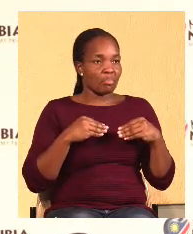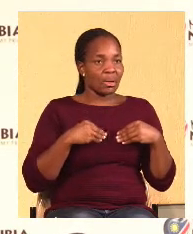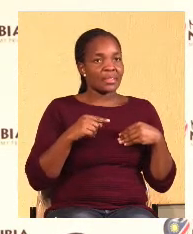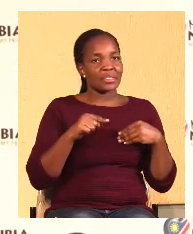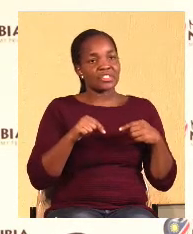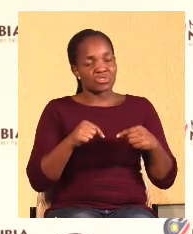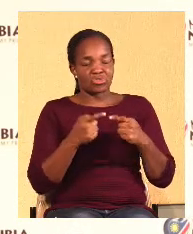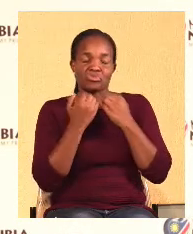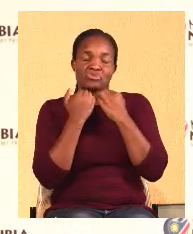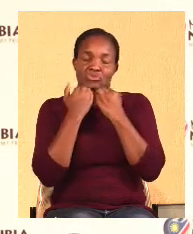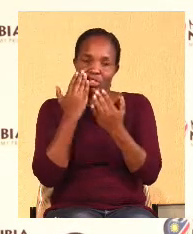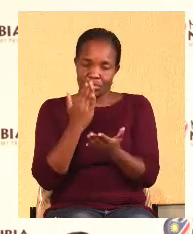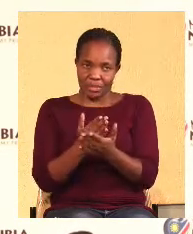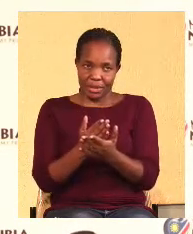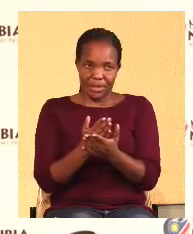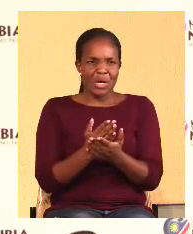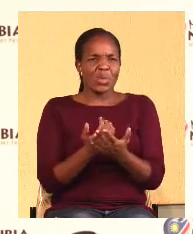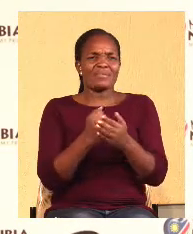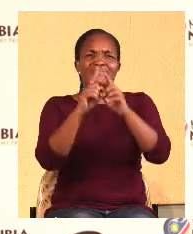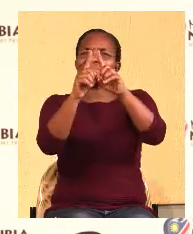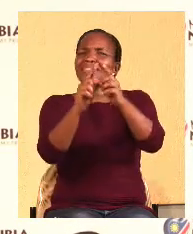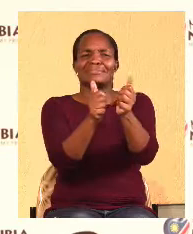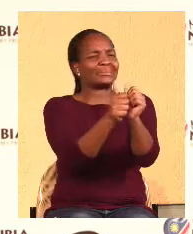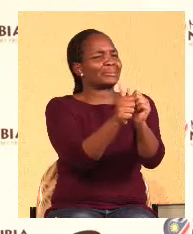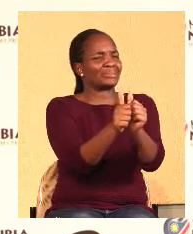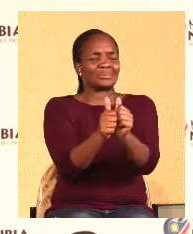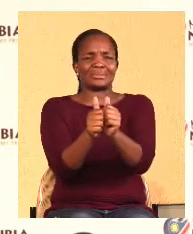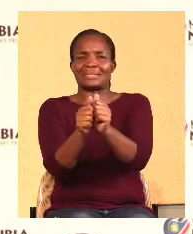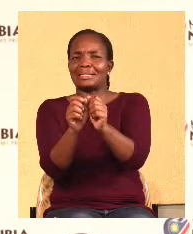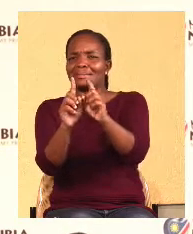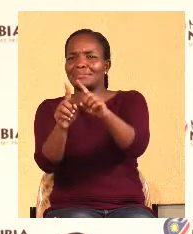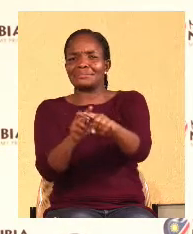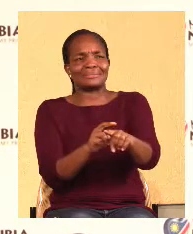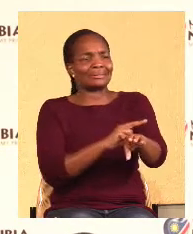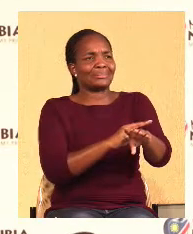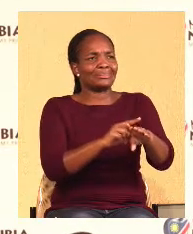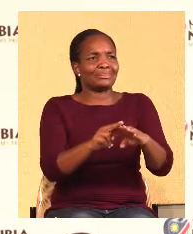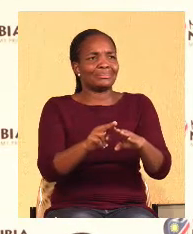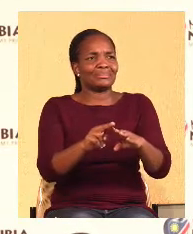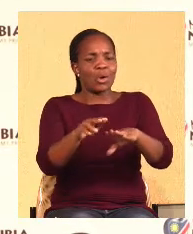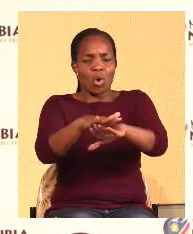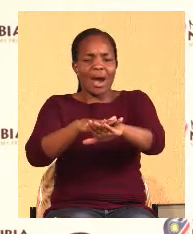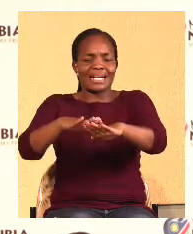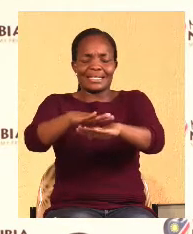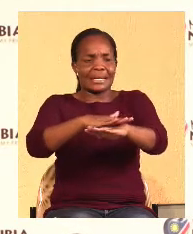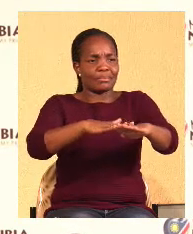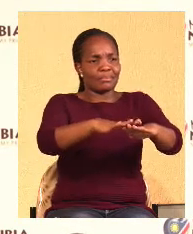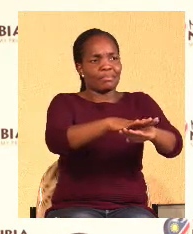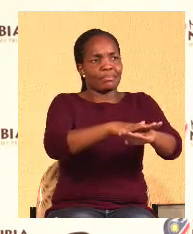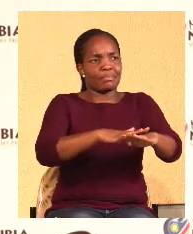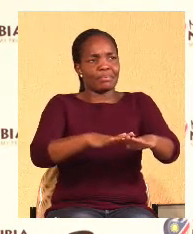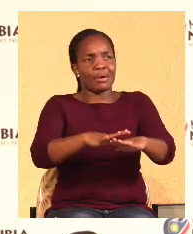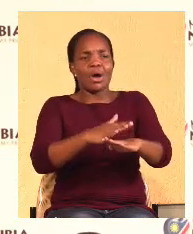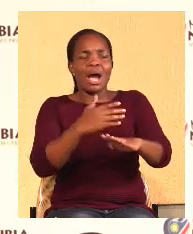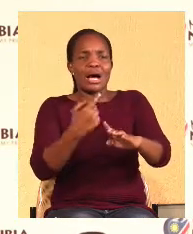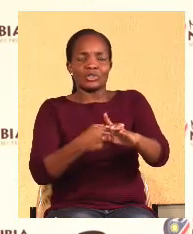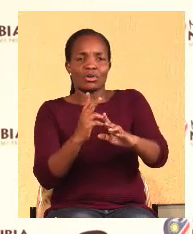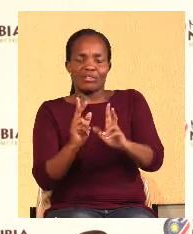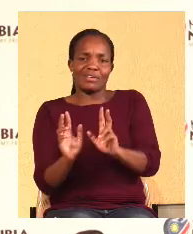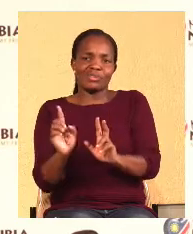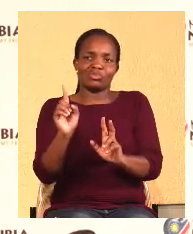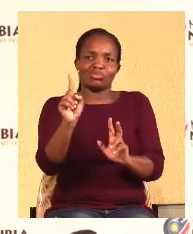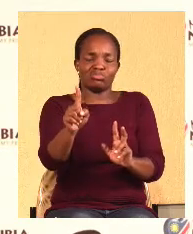in. There are various spots or routes in our neighborhood or in Windhoek that are quite popular, where people go there